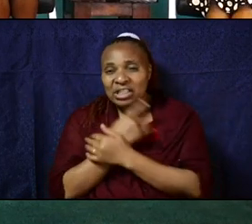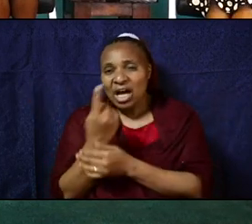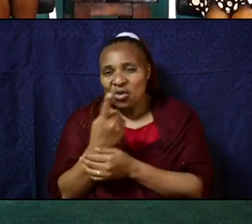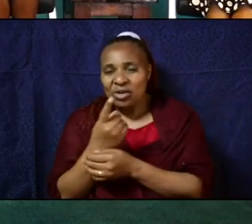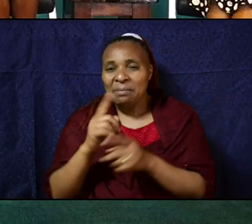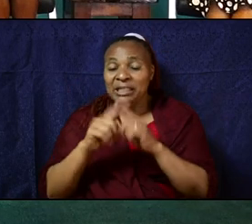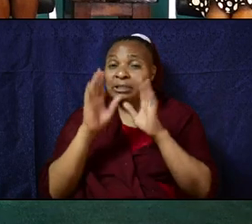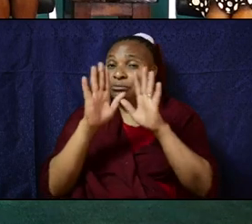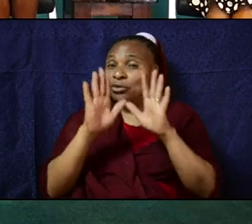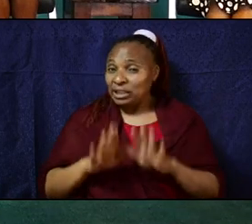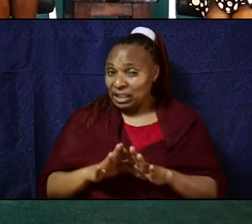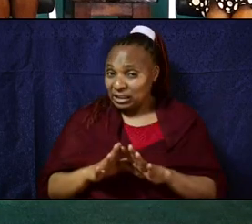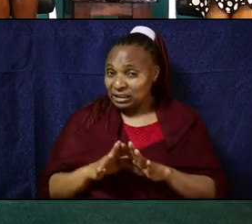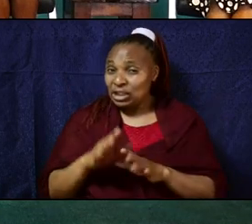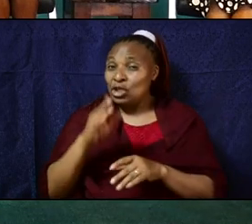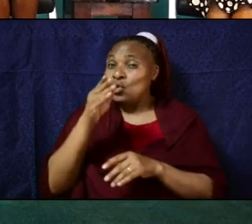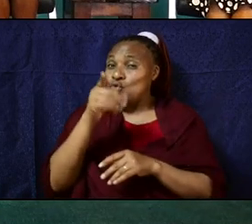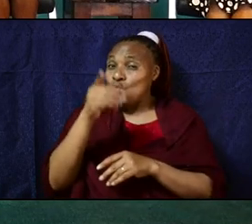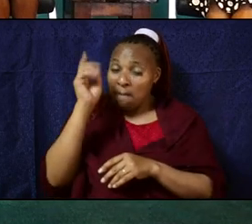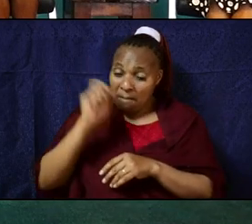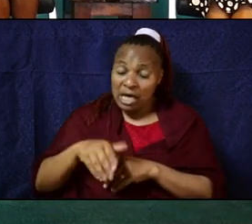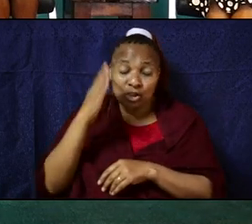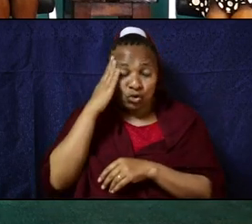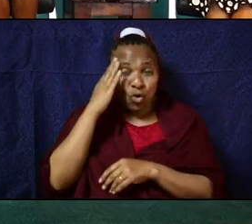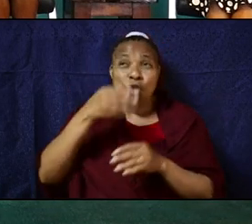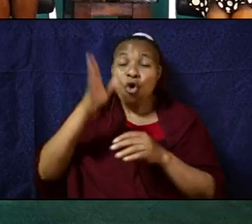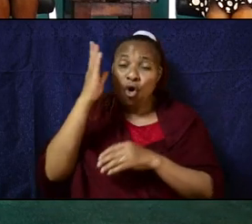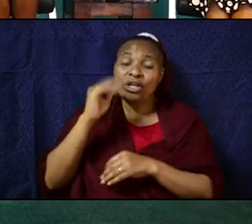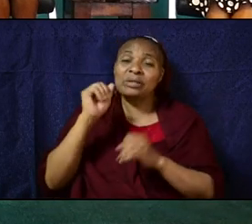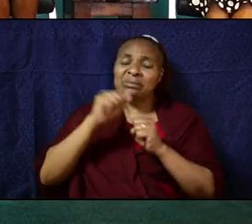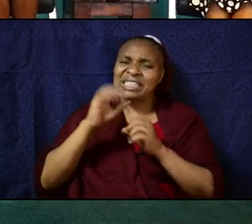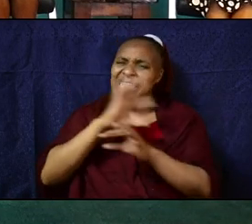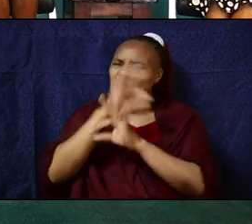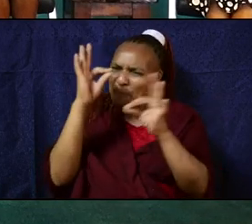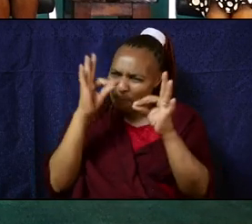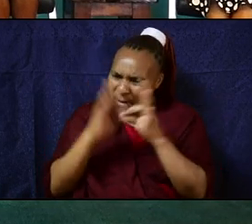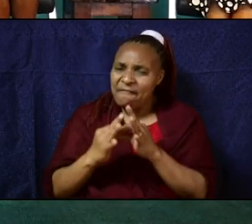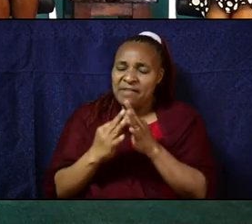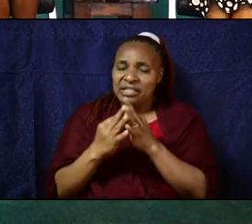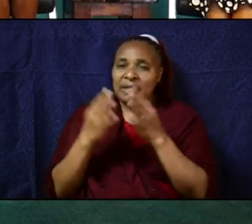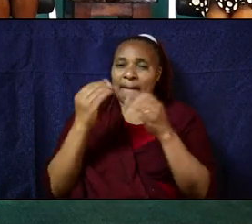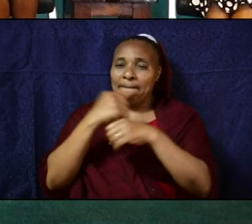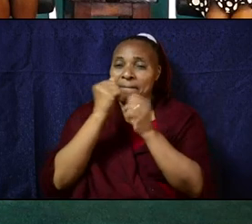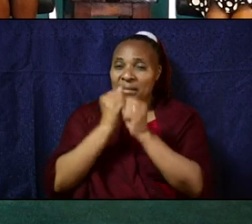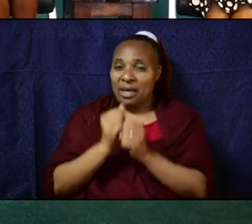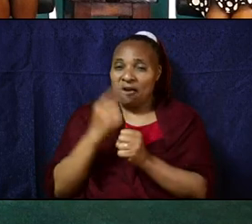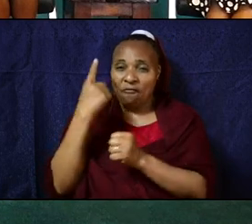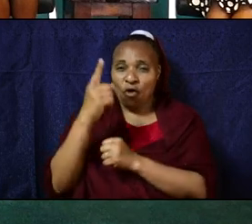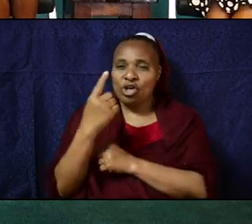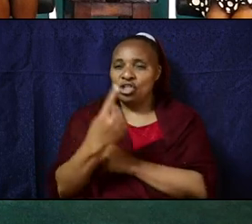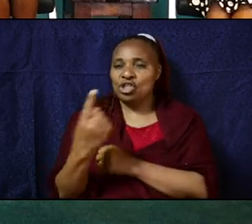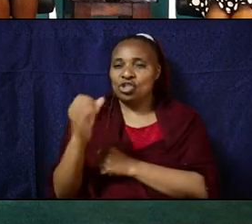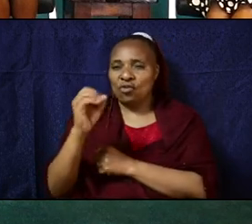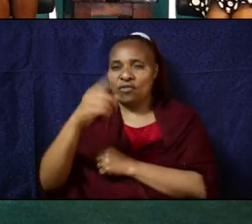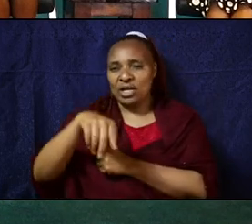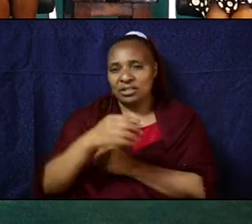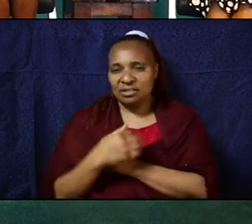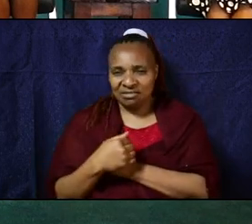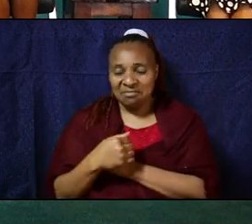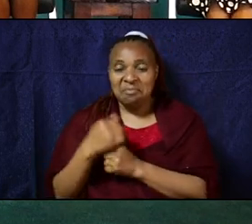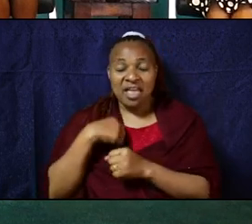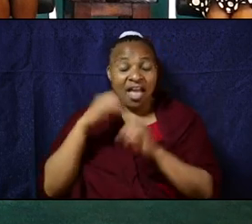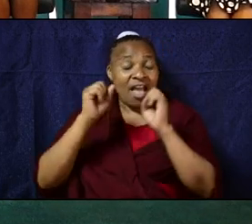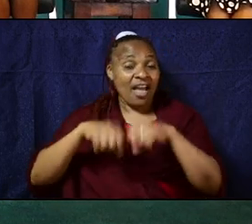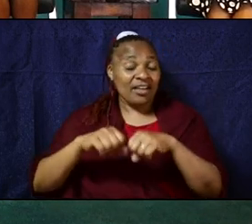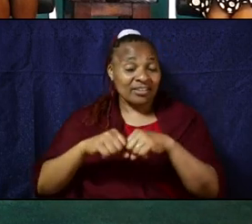as Subira has said, that to know that God is the matchmaker, the perfect matchmaker for each one of us. True. I agree